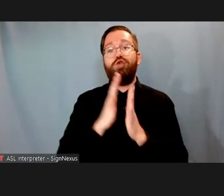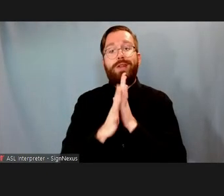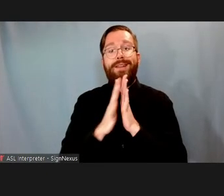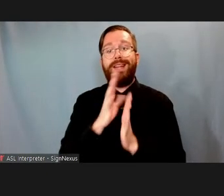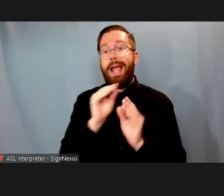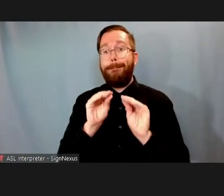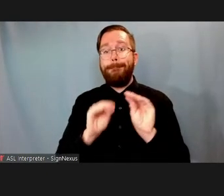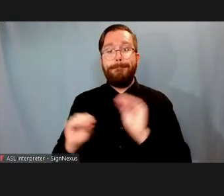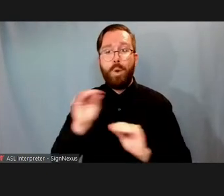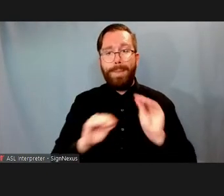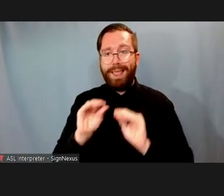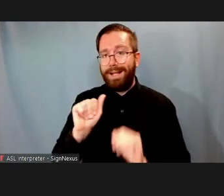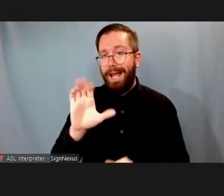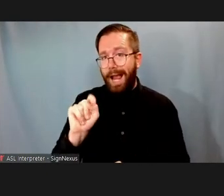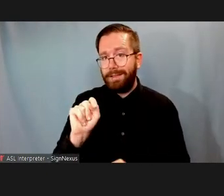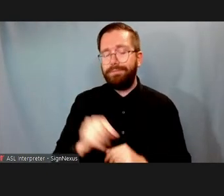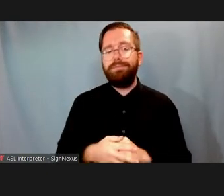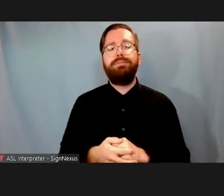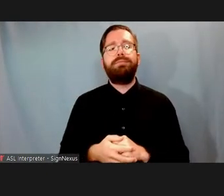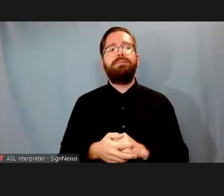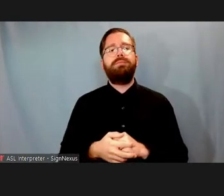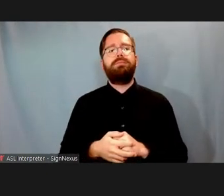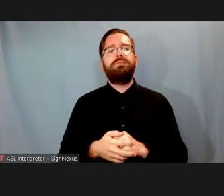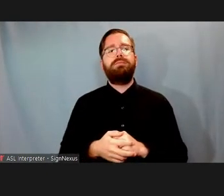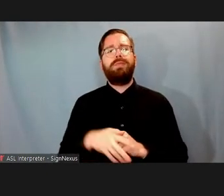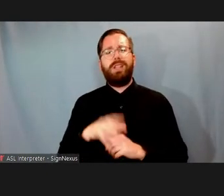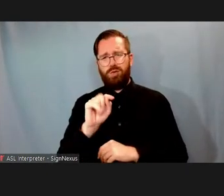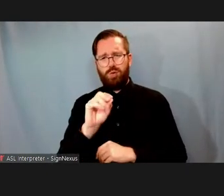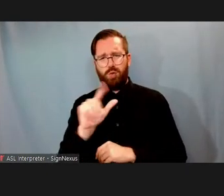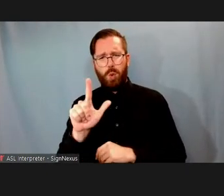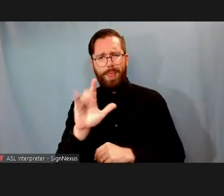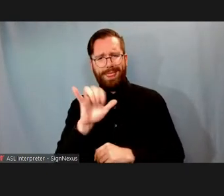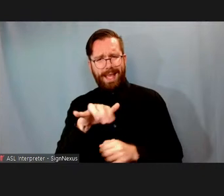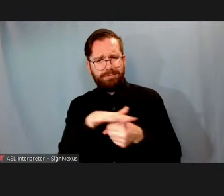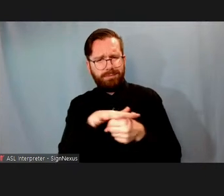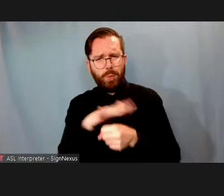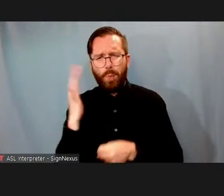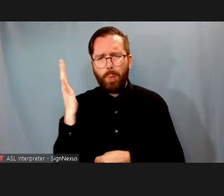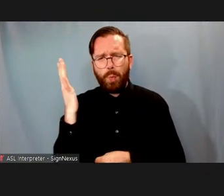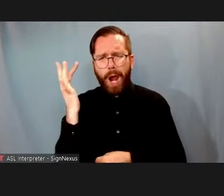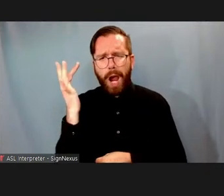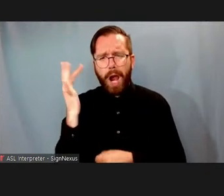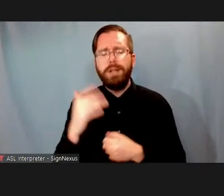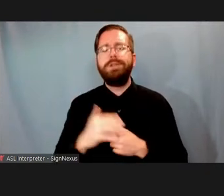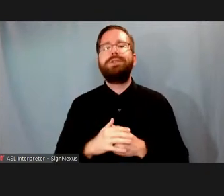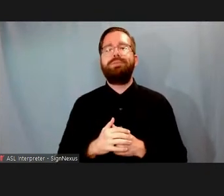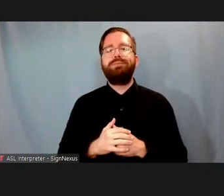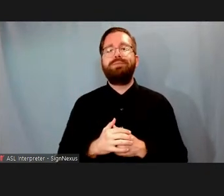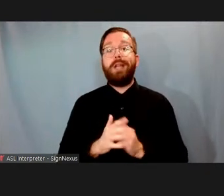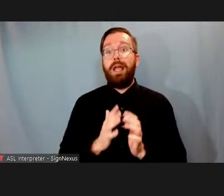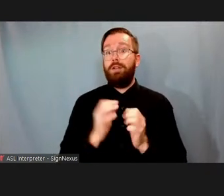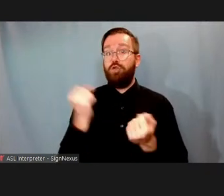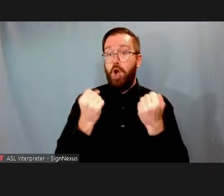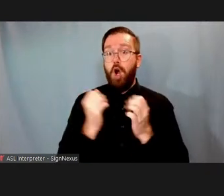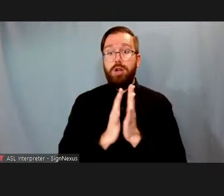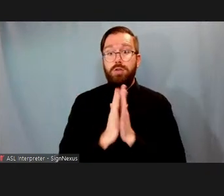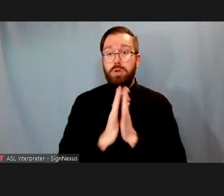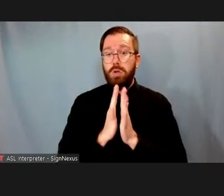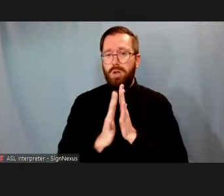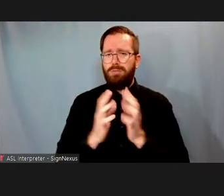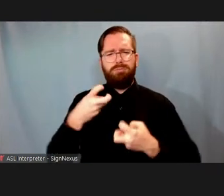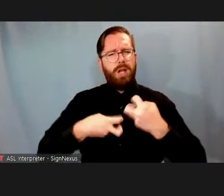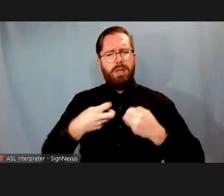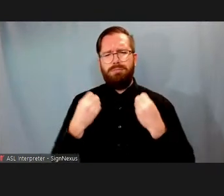you may be asking why do we need to told them manhattan central business district well traffic congestion has been a problem in the manhattan central business district for many